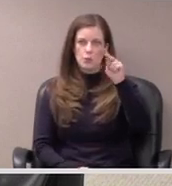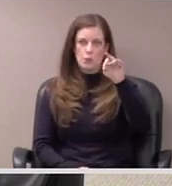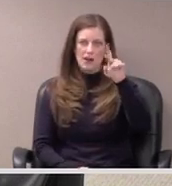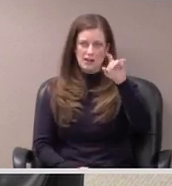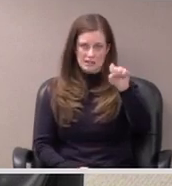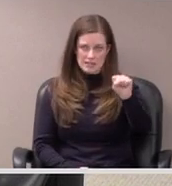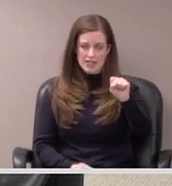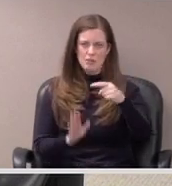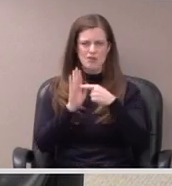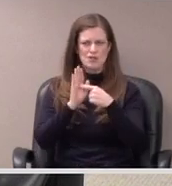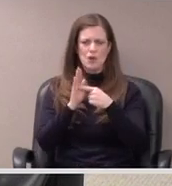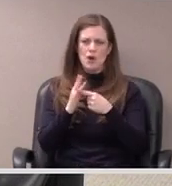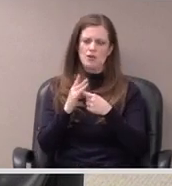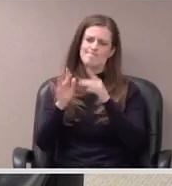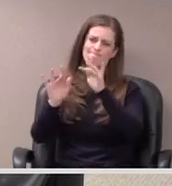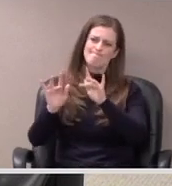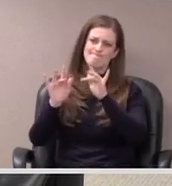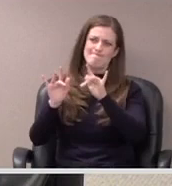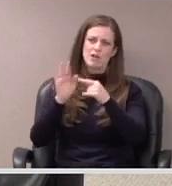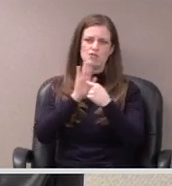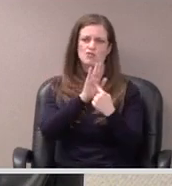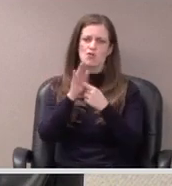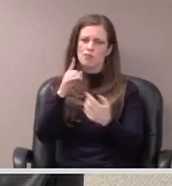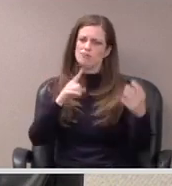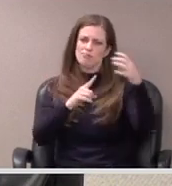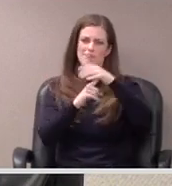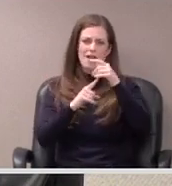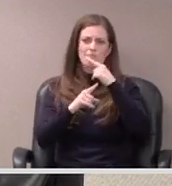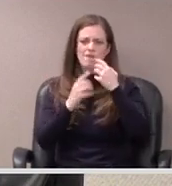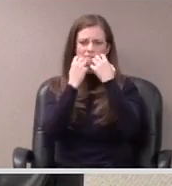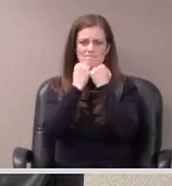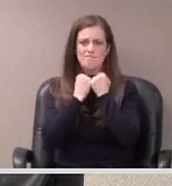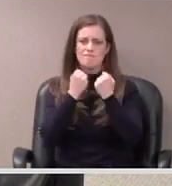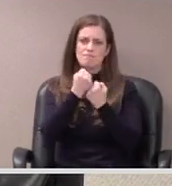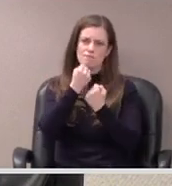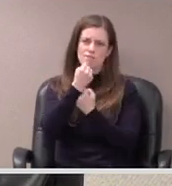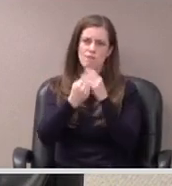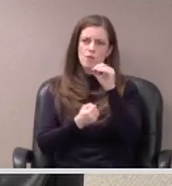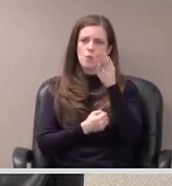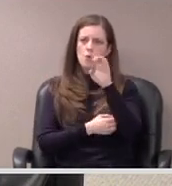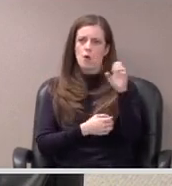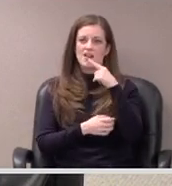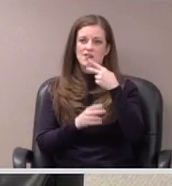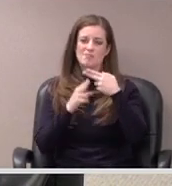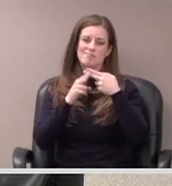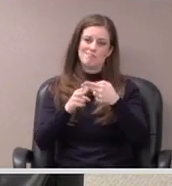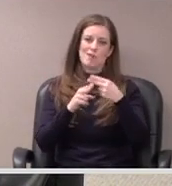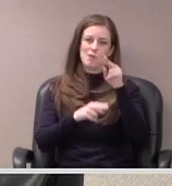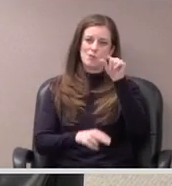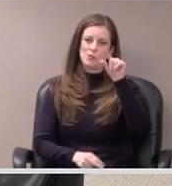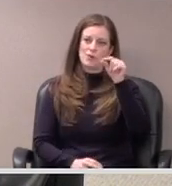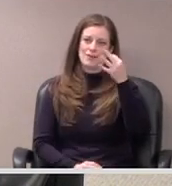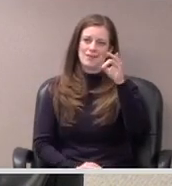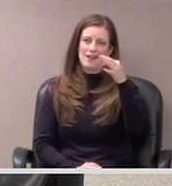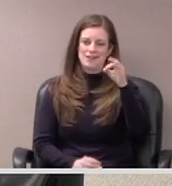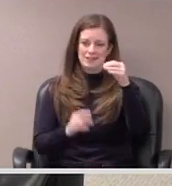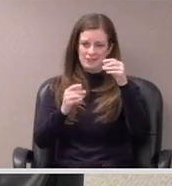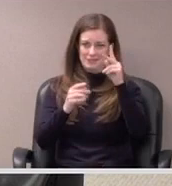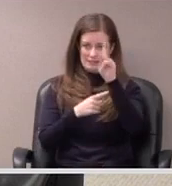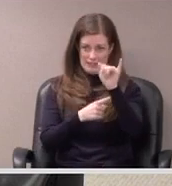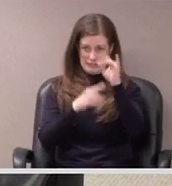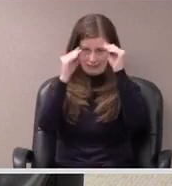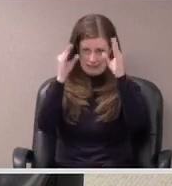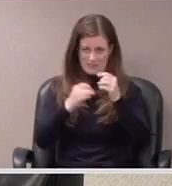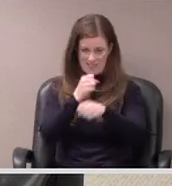being a champion of the district's core values. Jessica was named the 2019 Kentucky Teacher of the Year,